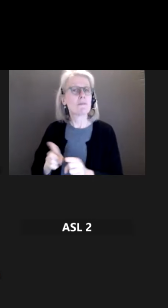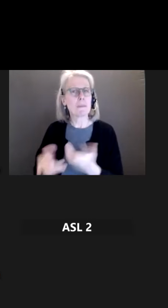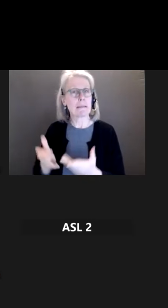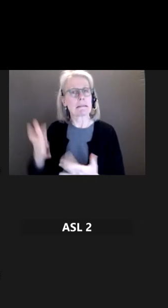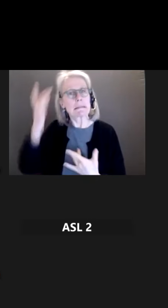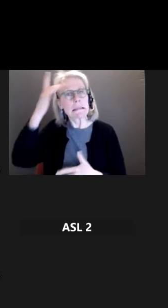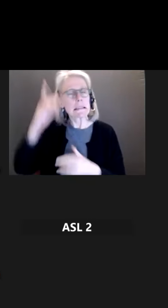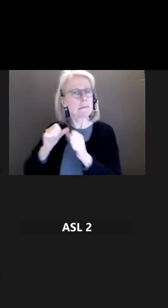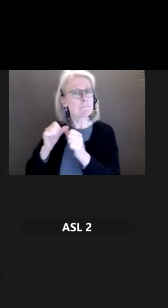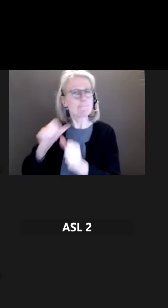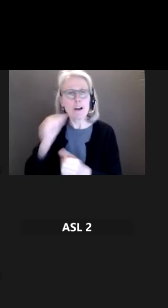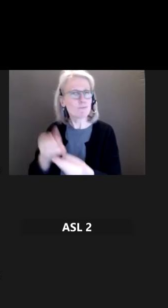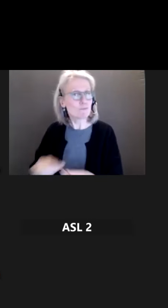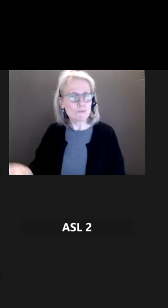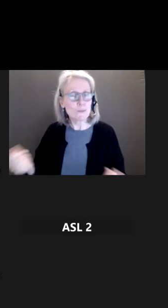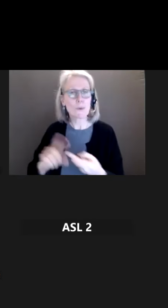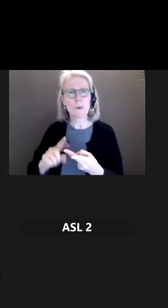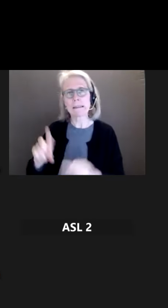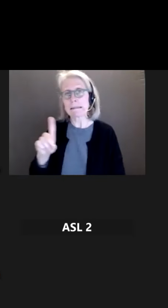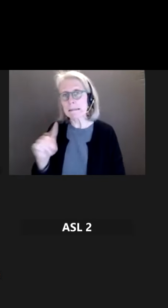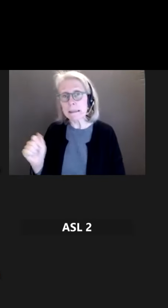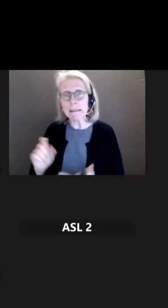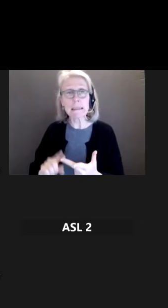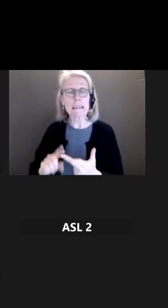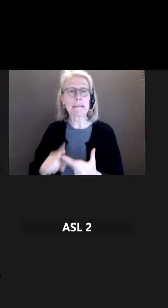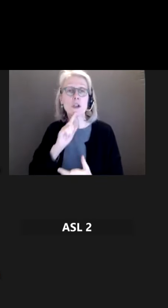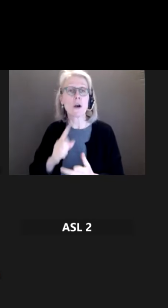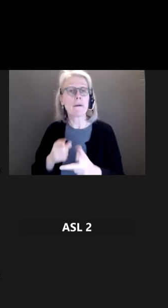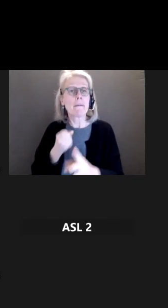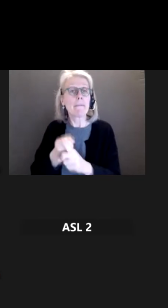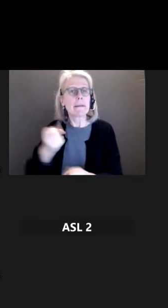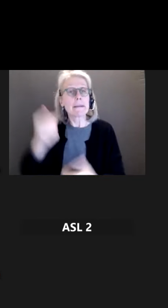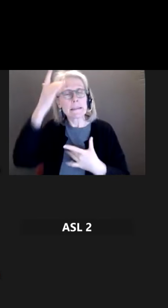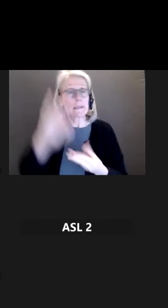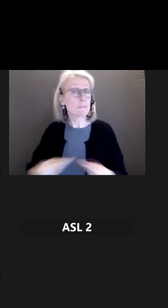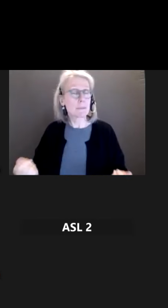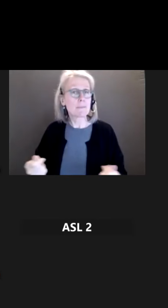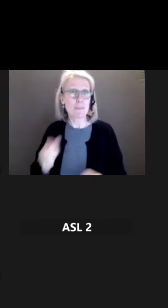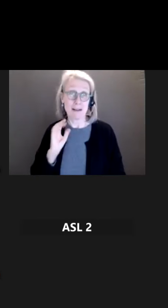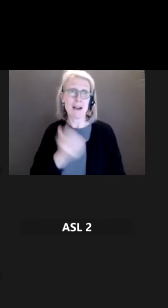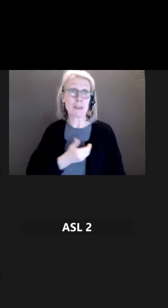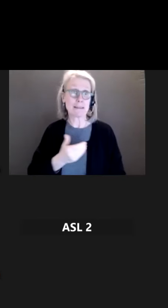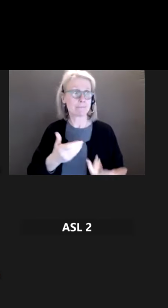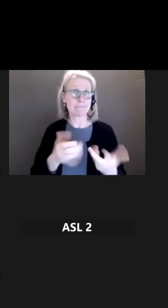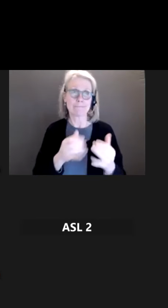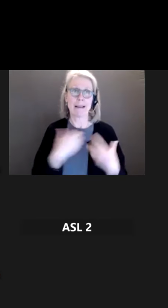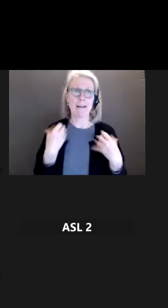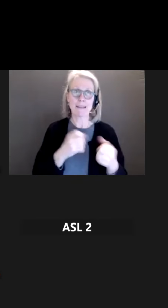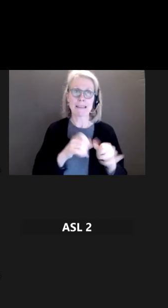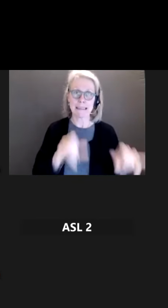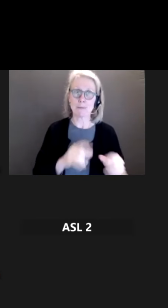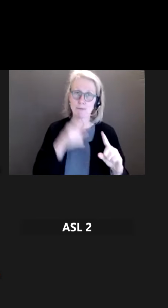diseases or disabilities as opposed to acute illnesses for which our system was predominantly designed. And this means that